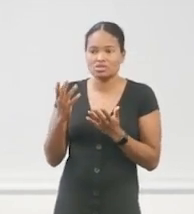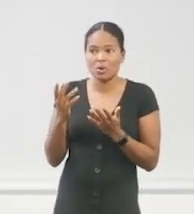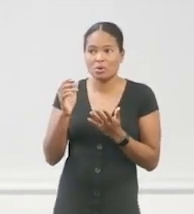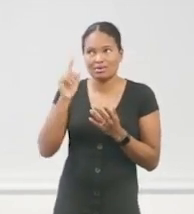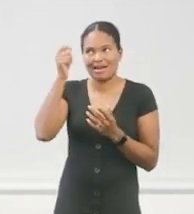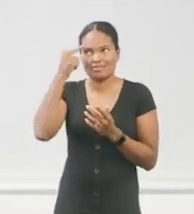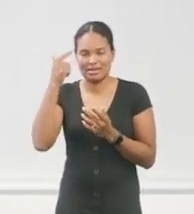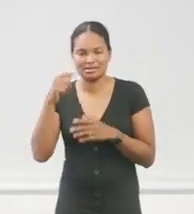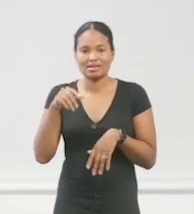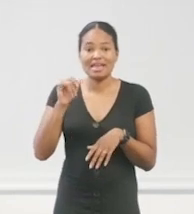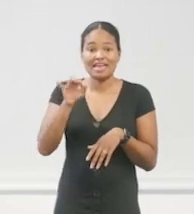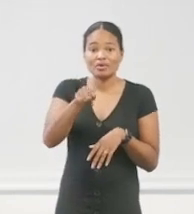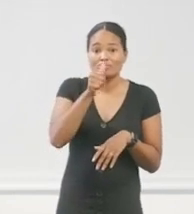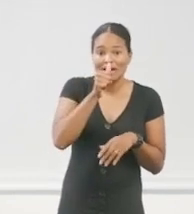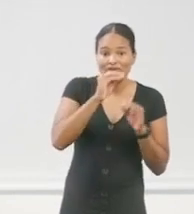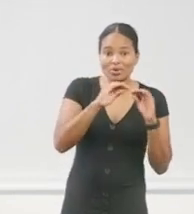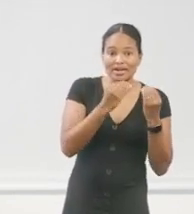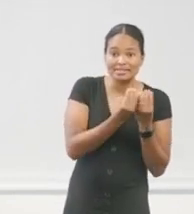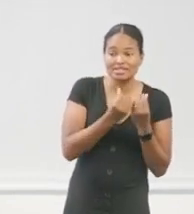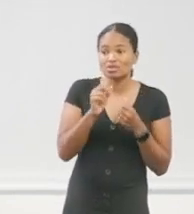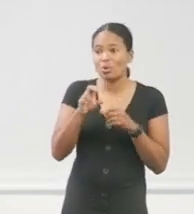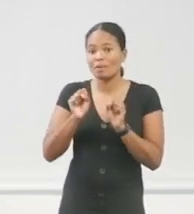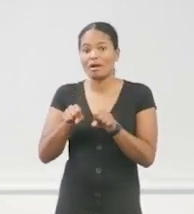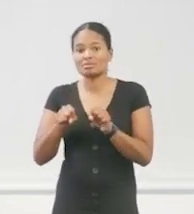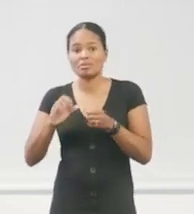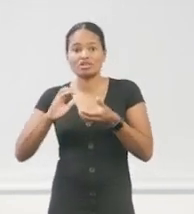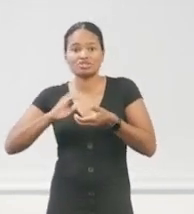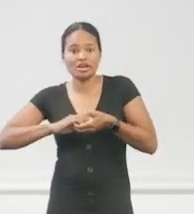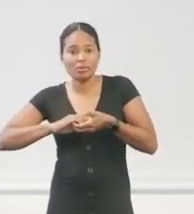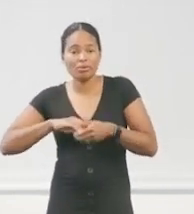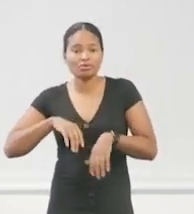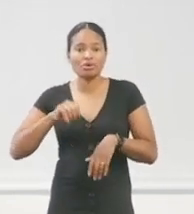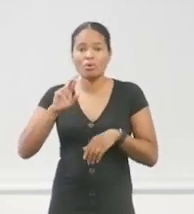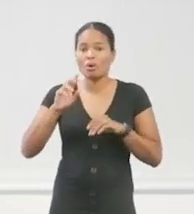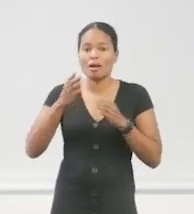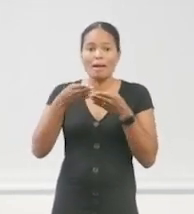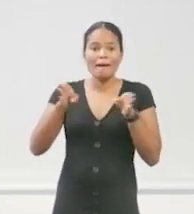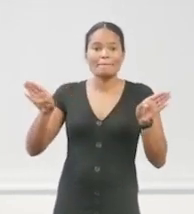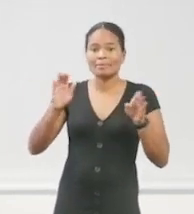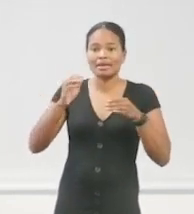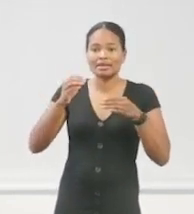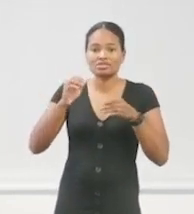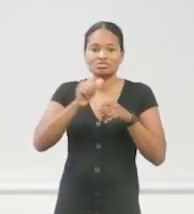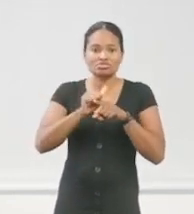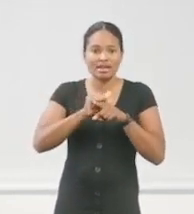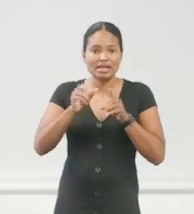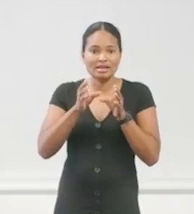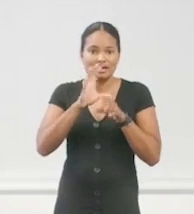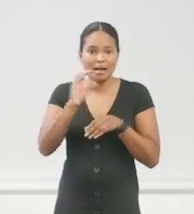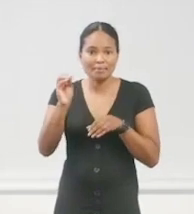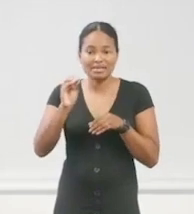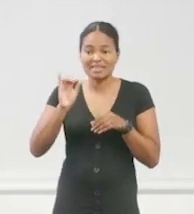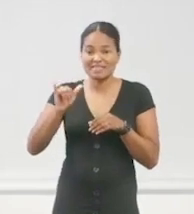organization, potential shareholder conversations, if you're a publicly traded company, all of this information getting out into the public is